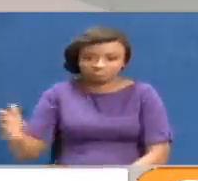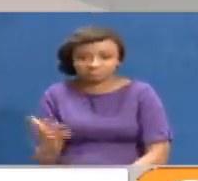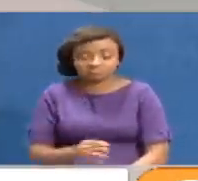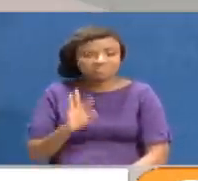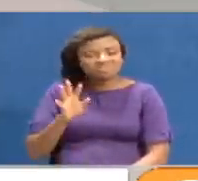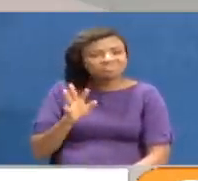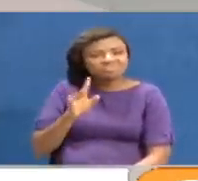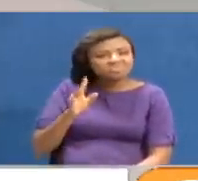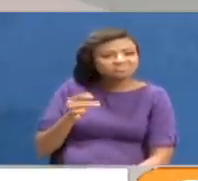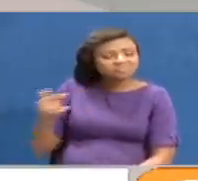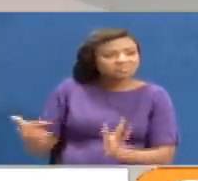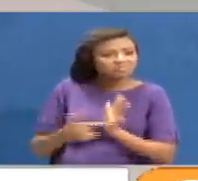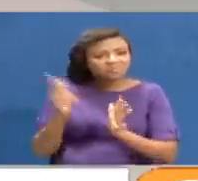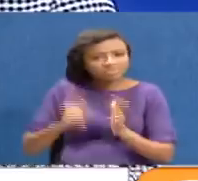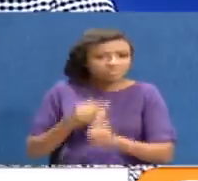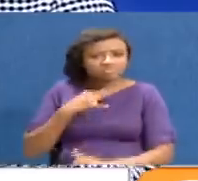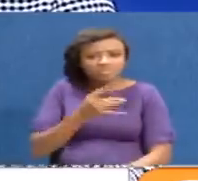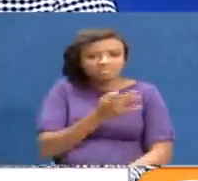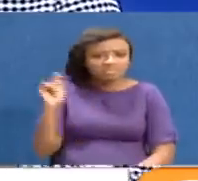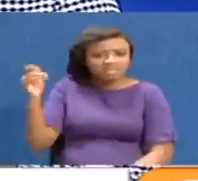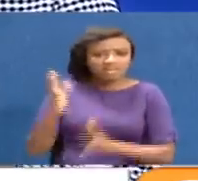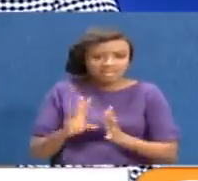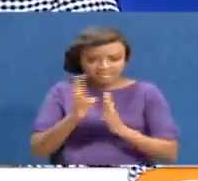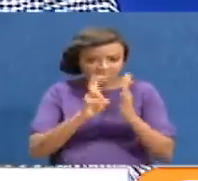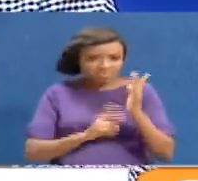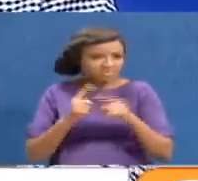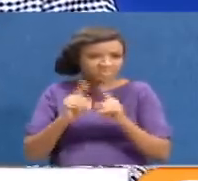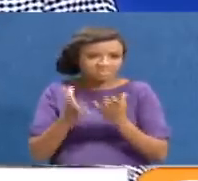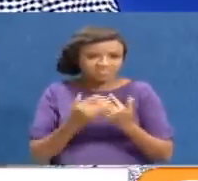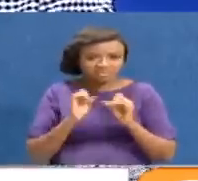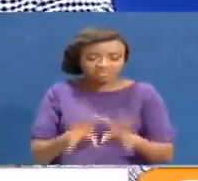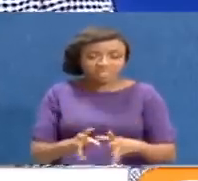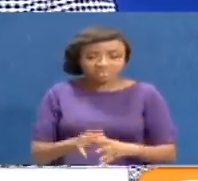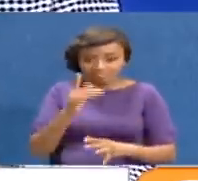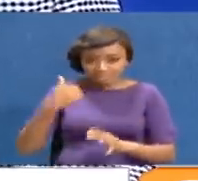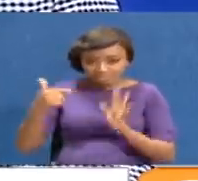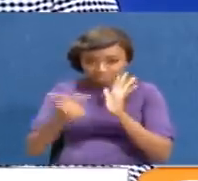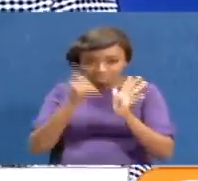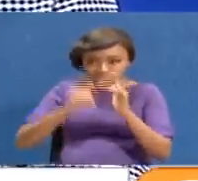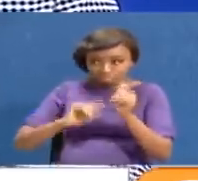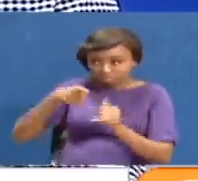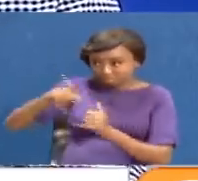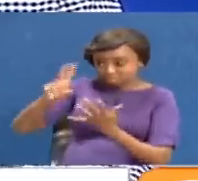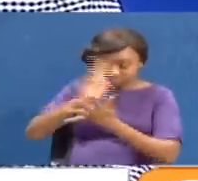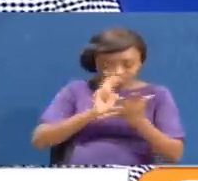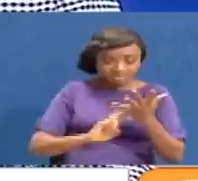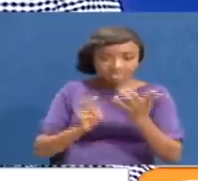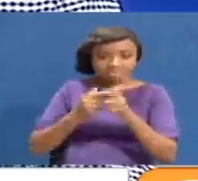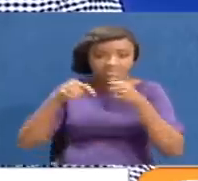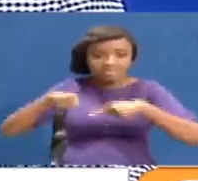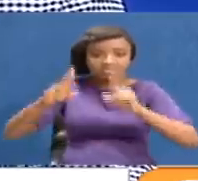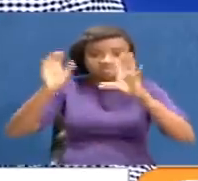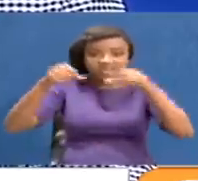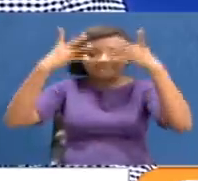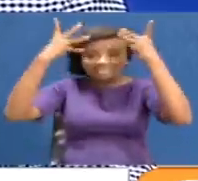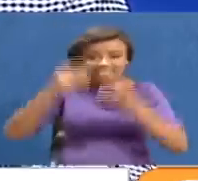read if it's not going to be changed? The whole point of Kenyans to being told to read is so that come decision time, they'll make a decision based